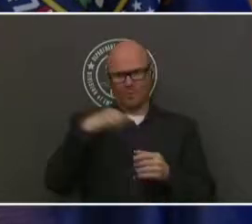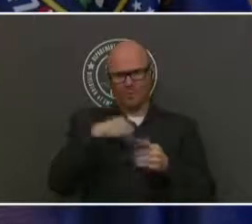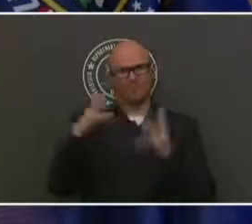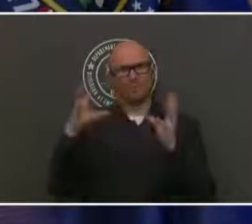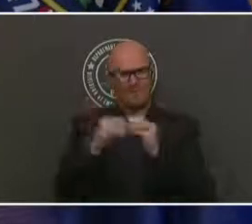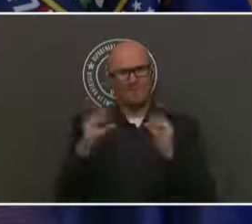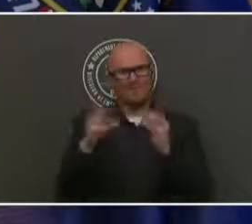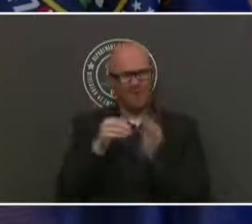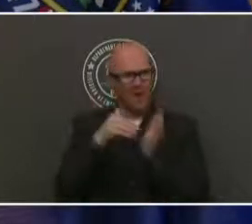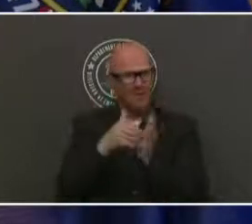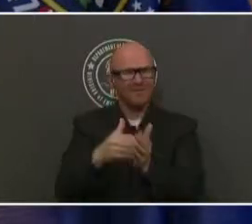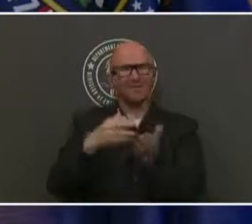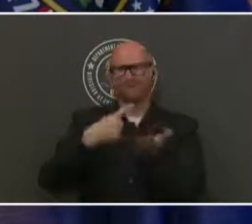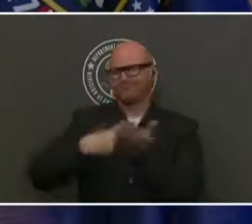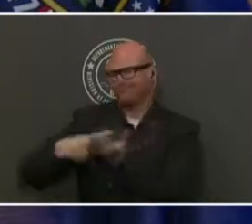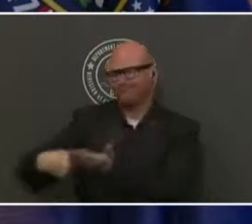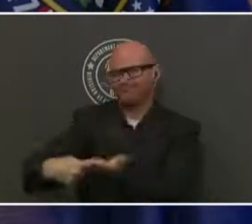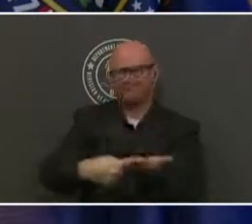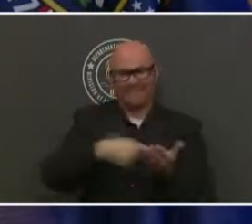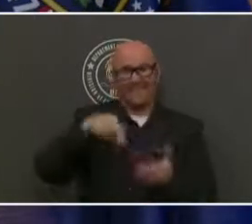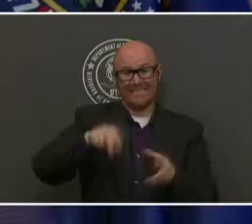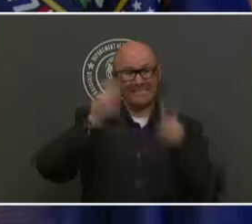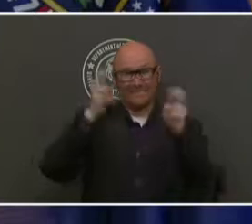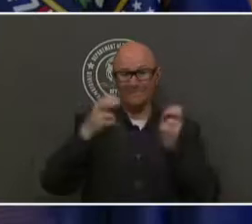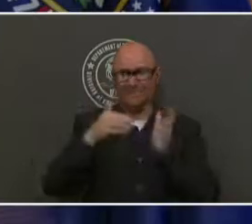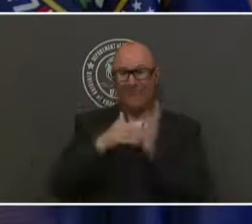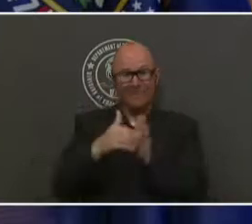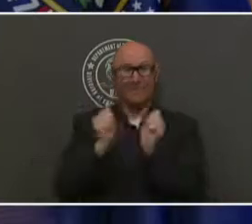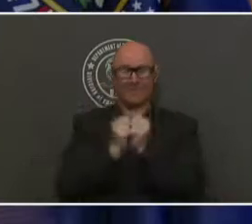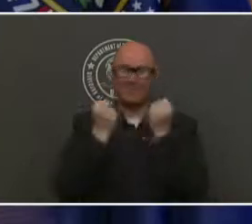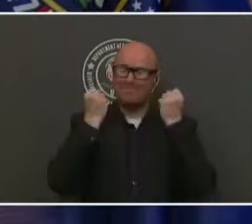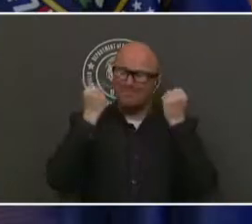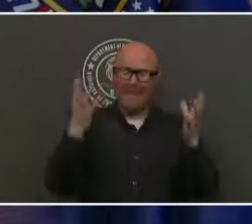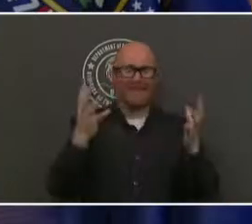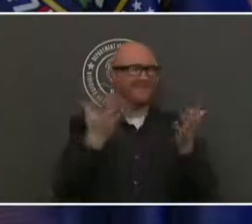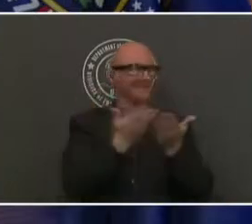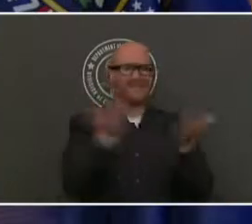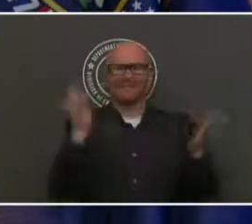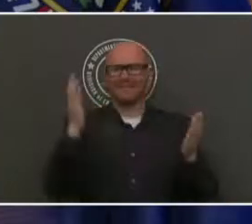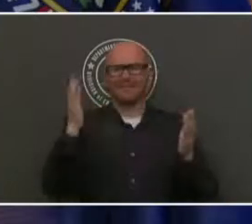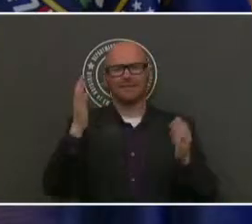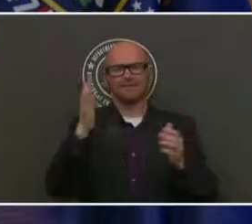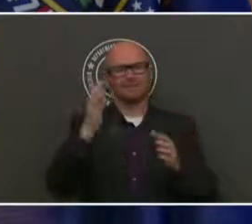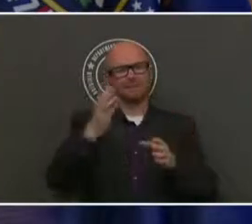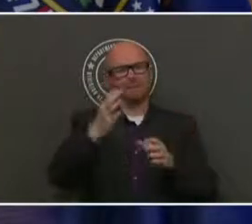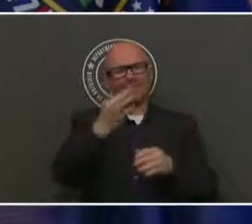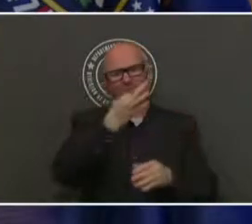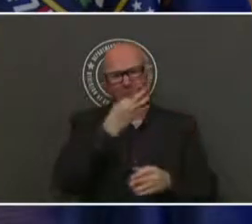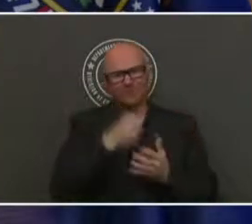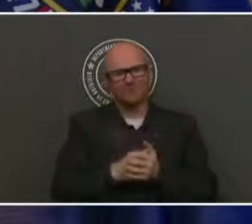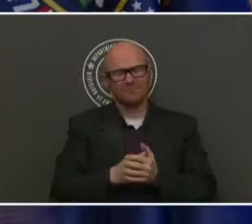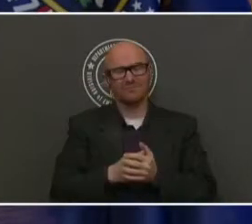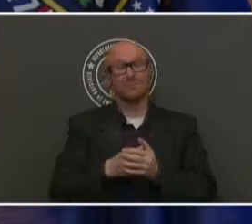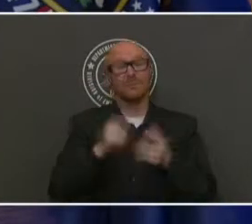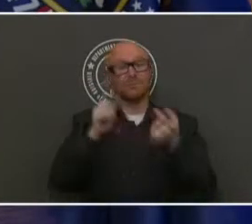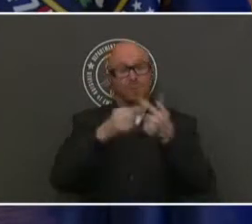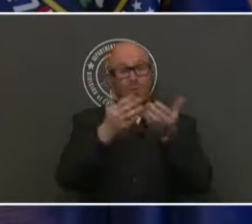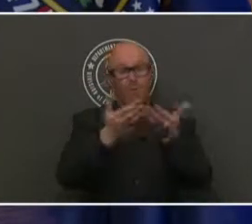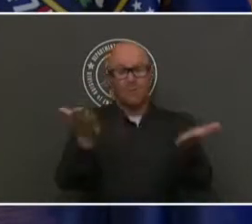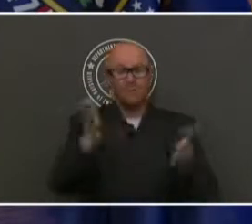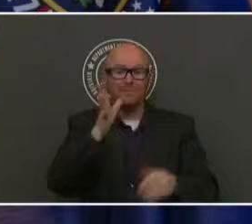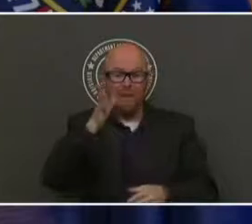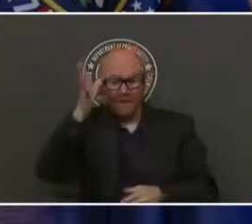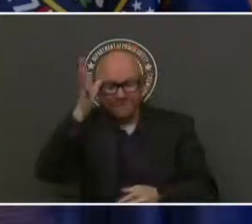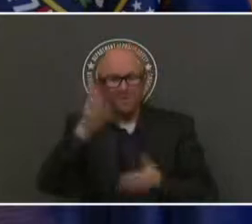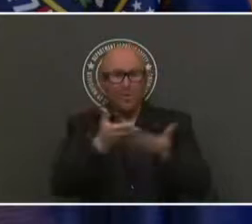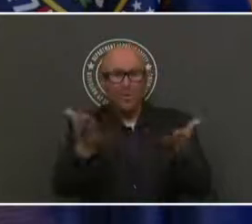and I've spoken to this issue many times. But to those parents and those students, I understand this is so